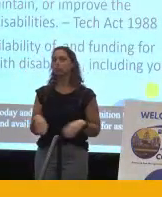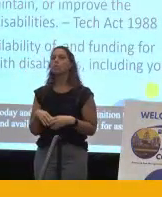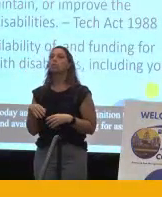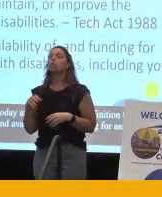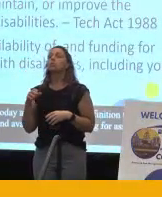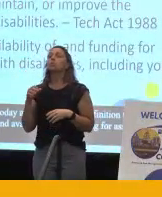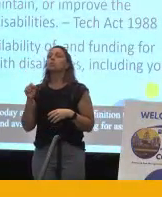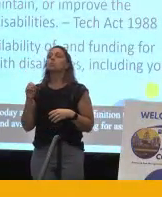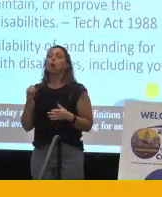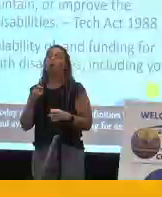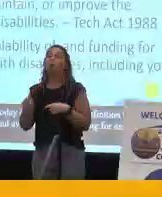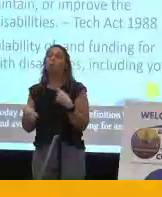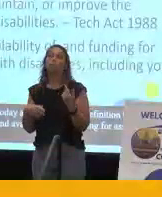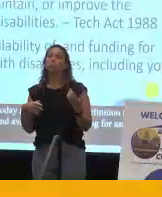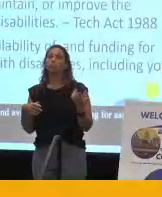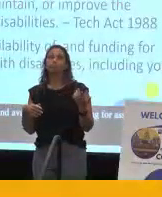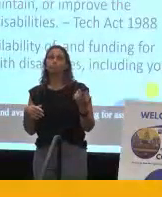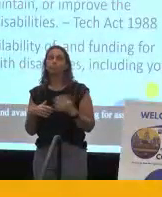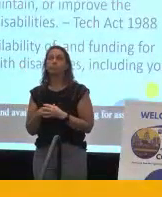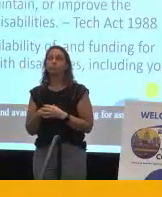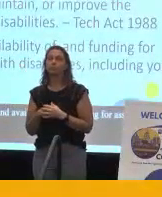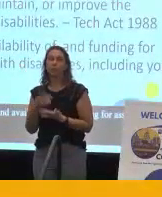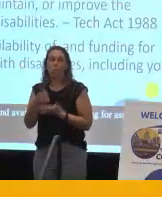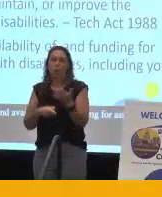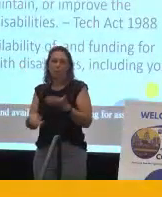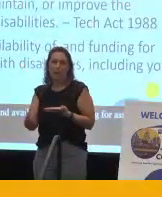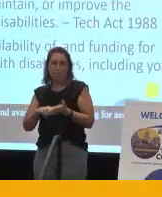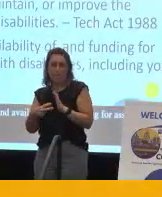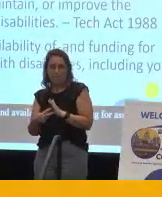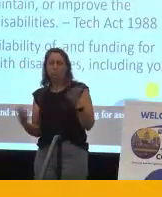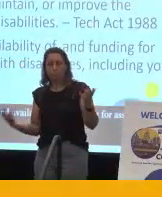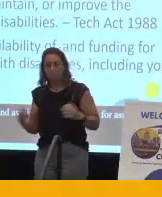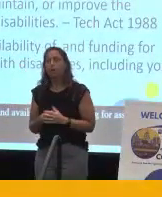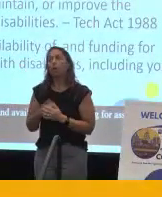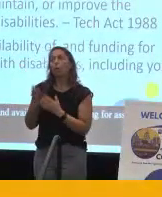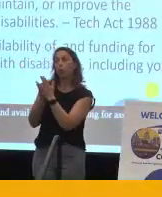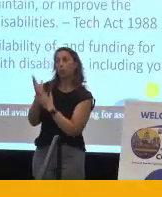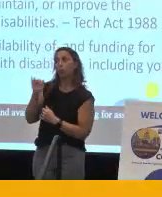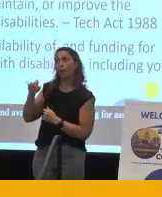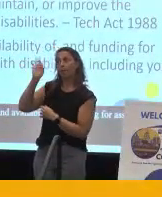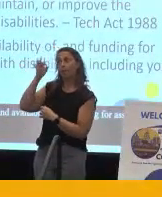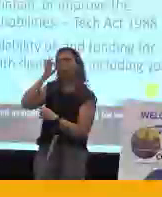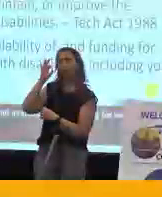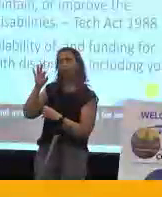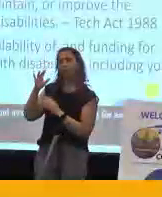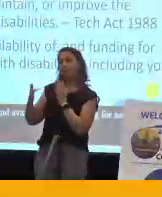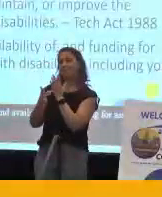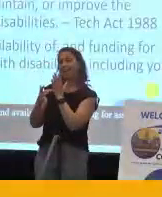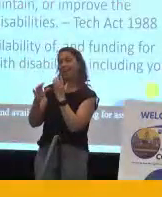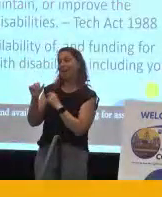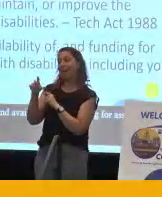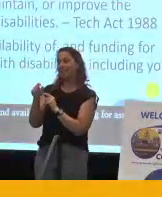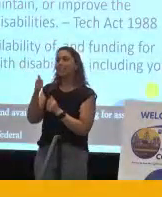when you think about, what does that mean? So through this federal Tech Act, each state has an